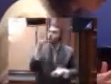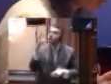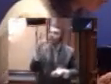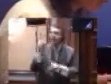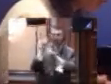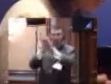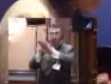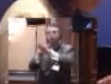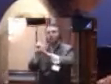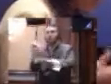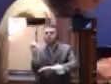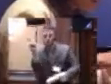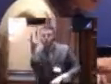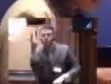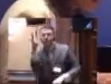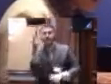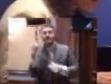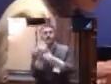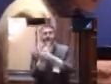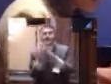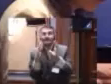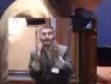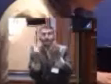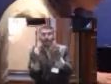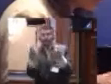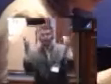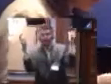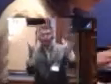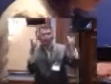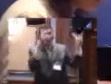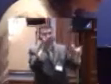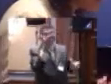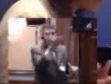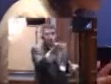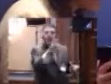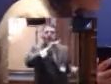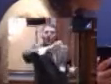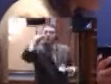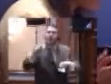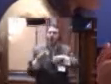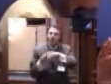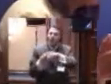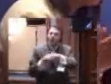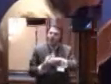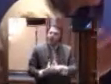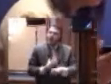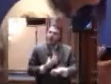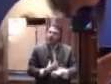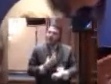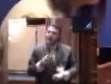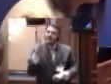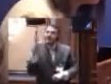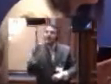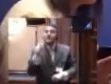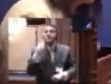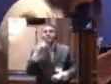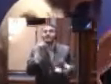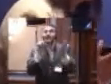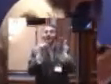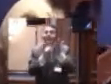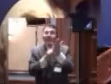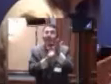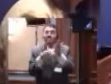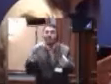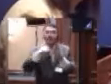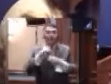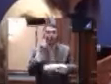to ensure that the process was one that retained the links, and hence at critical points